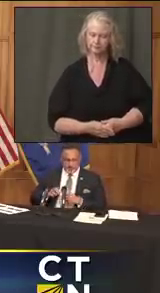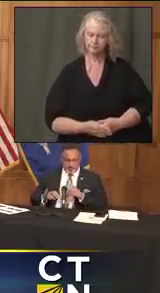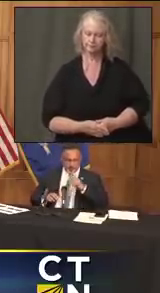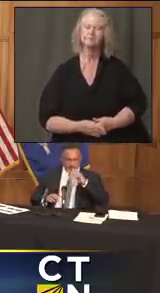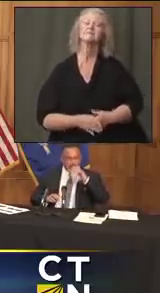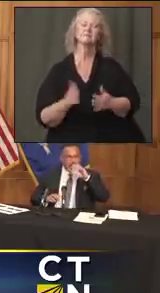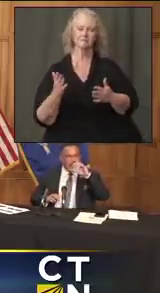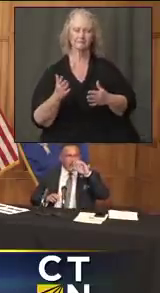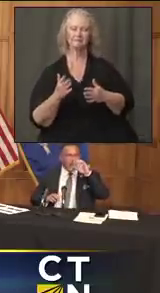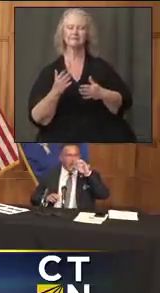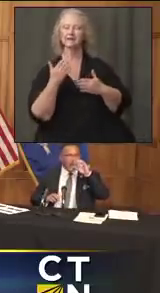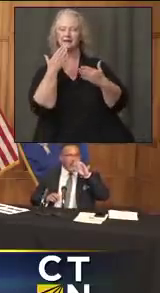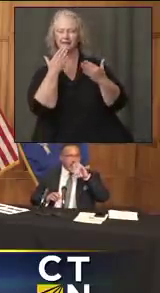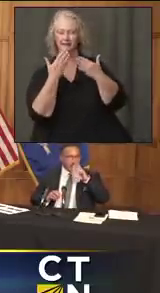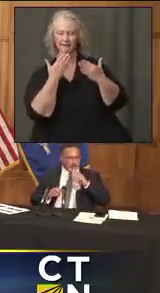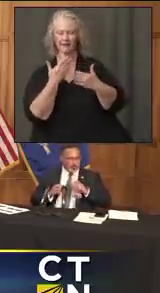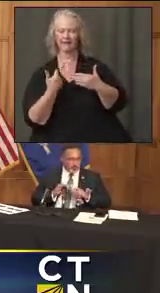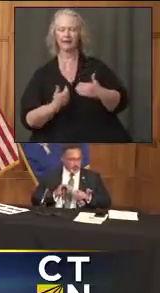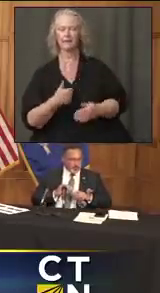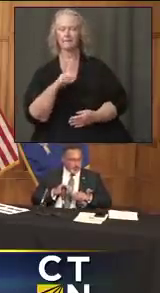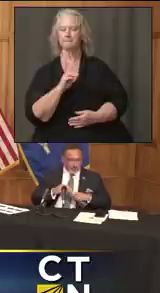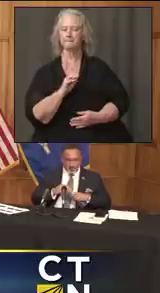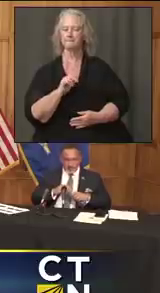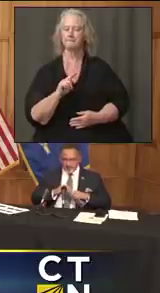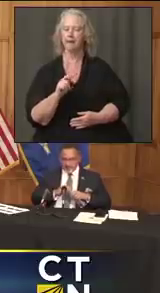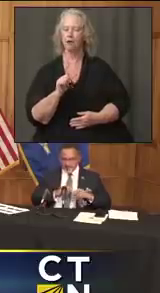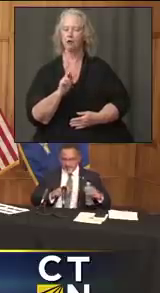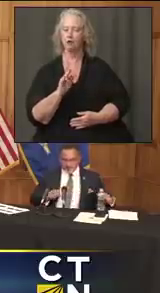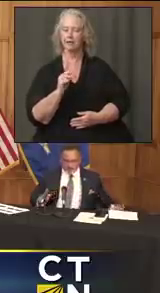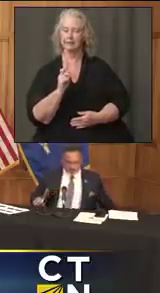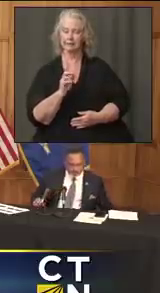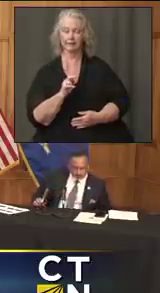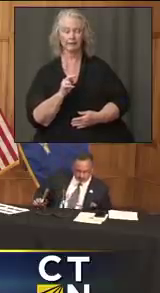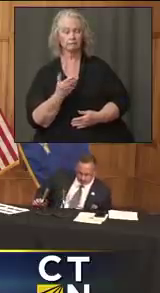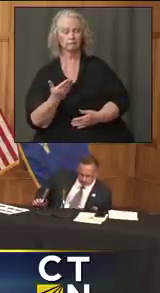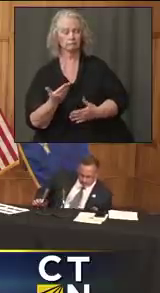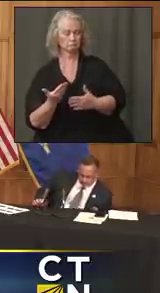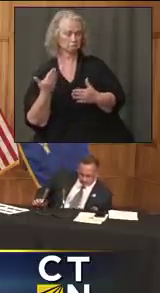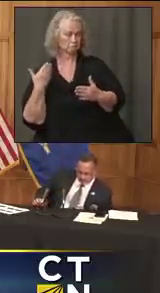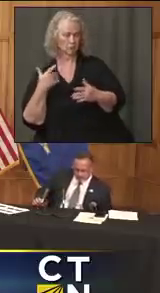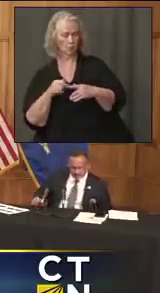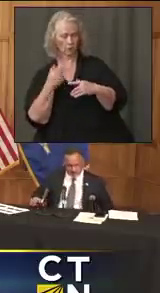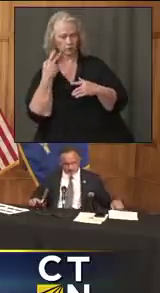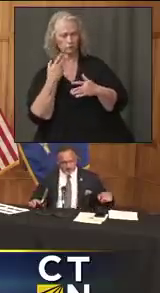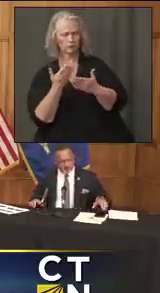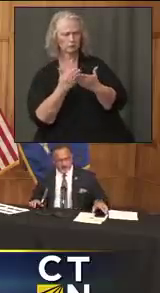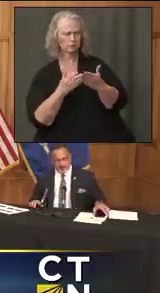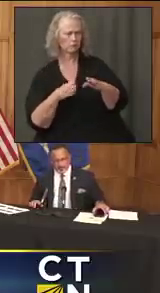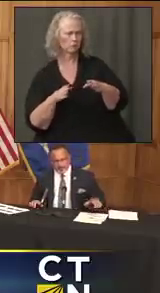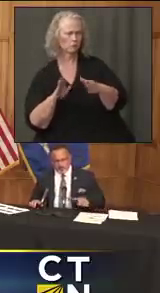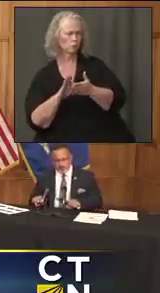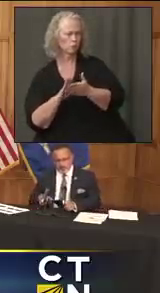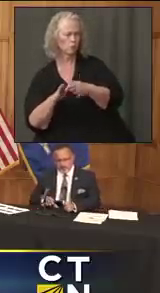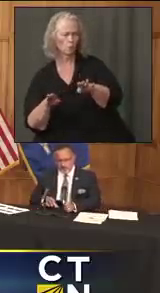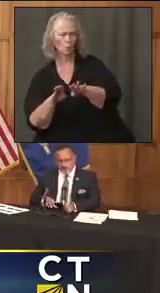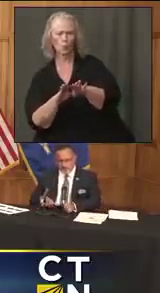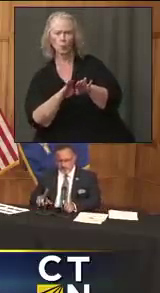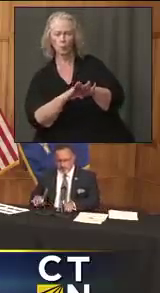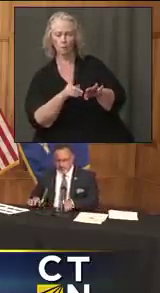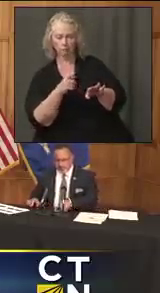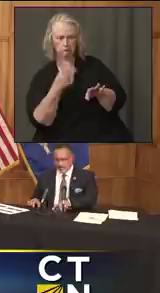Hi, Governor. Matt Austin with NBC Connecticut. Earlier this year, we saw quite a few schools closed after suspected or